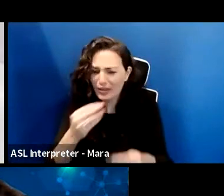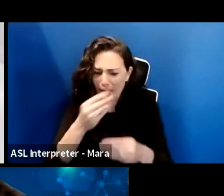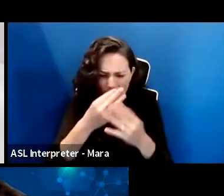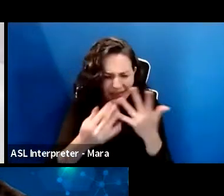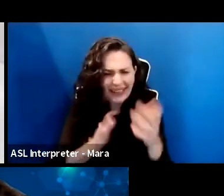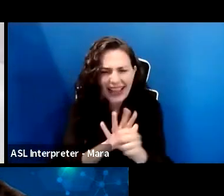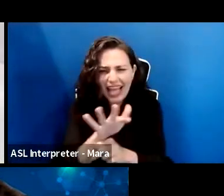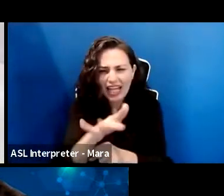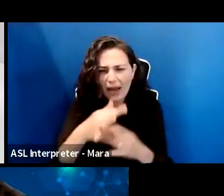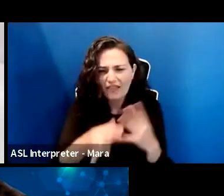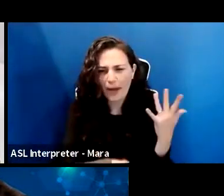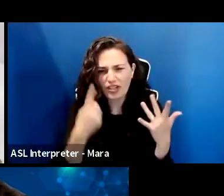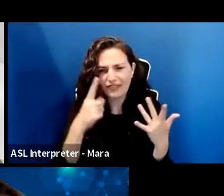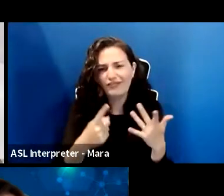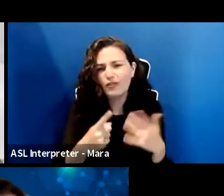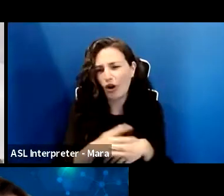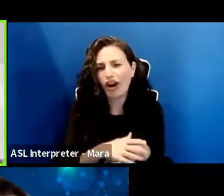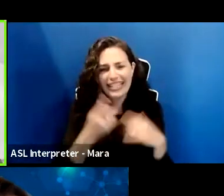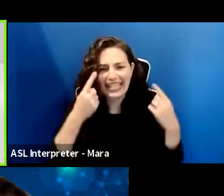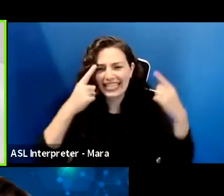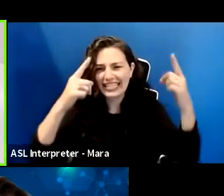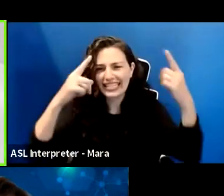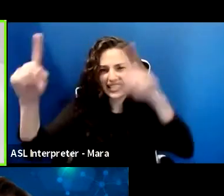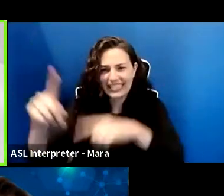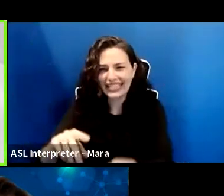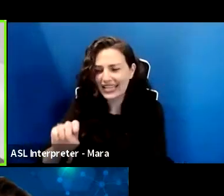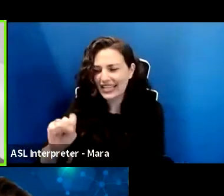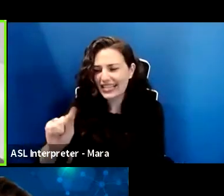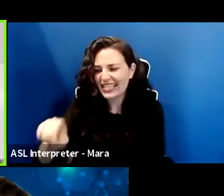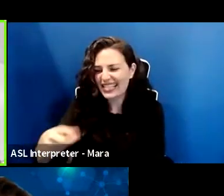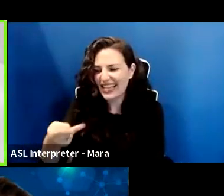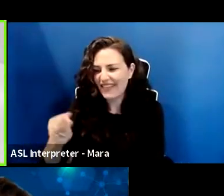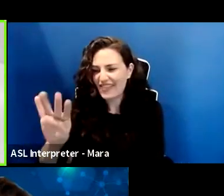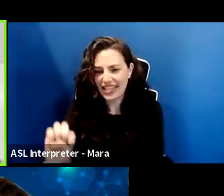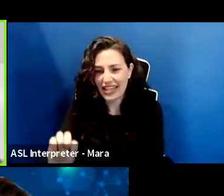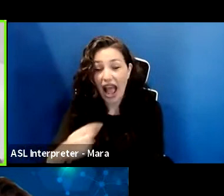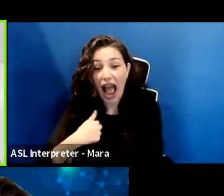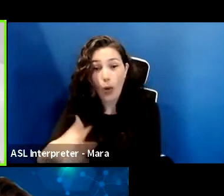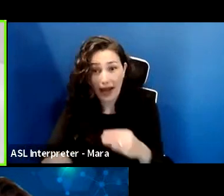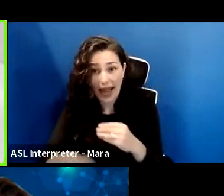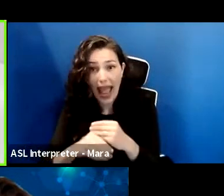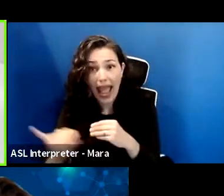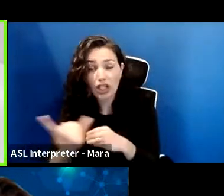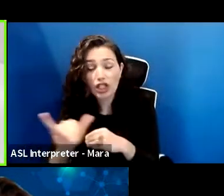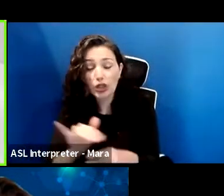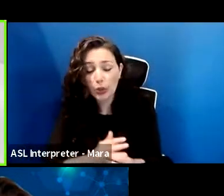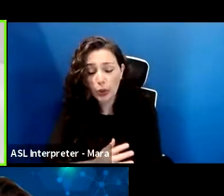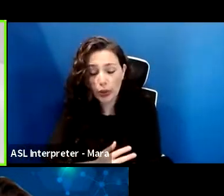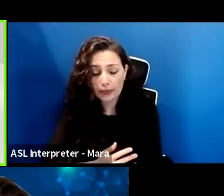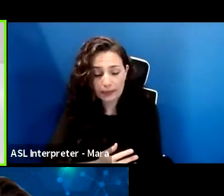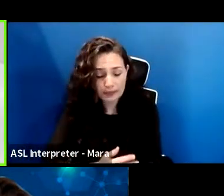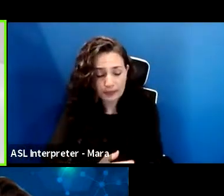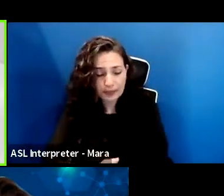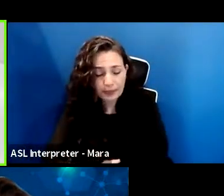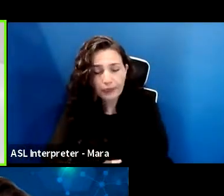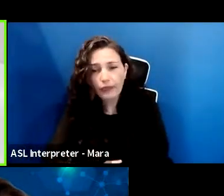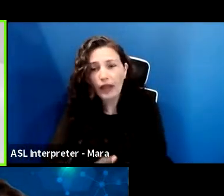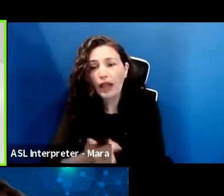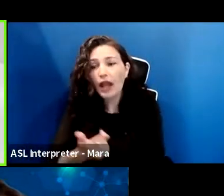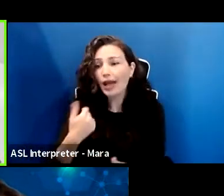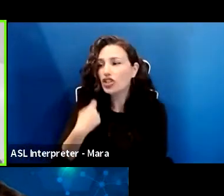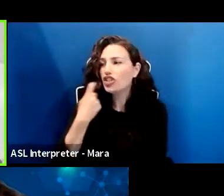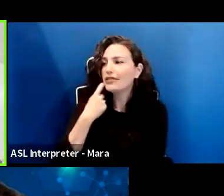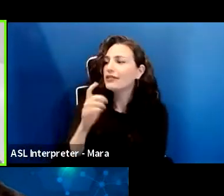for that as well. But I would like to add too, Jessica, on the upside, I was speaking with a filmmaker this